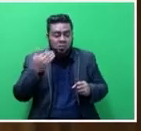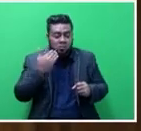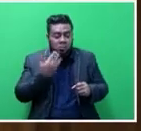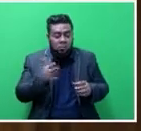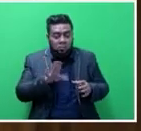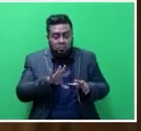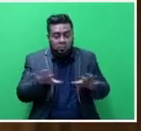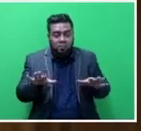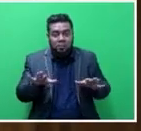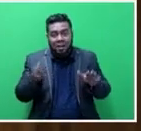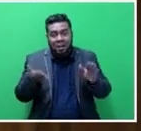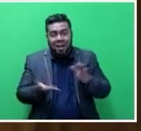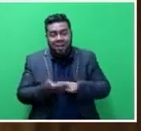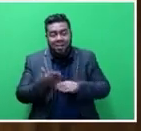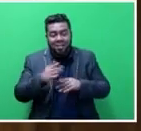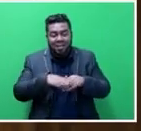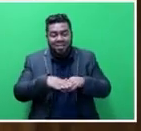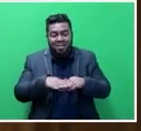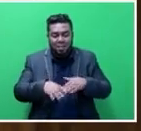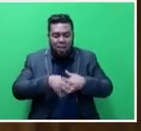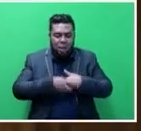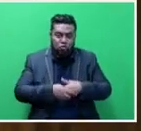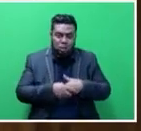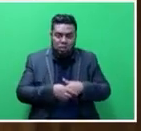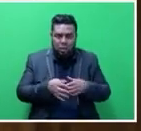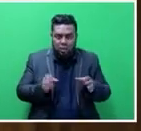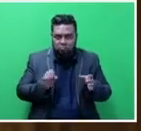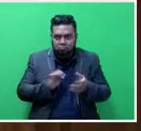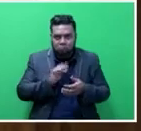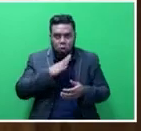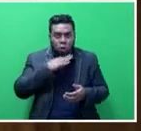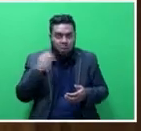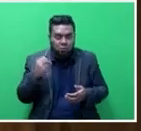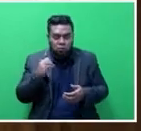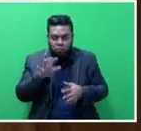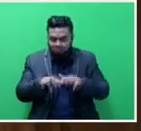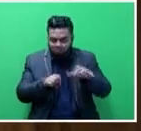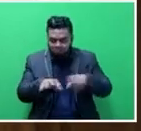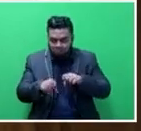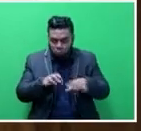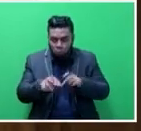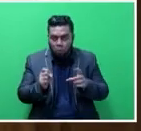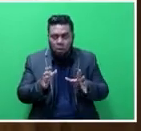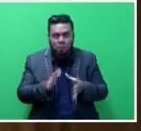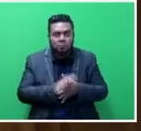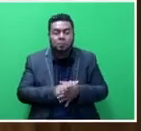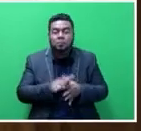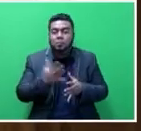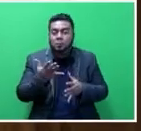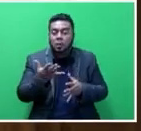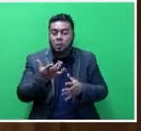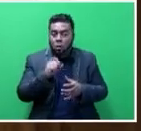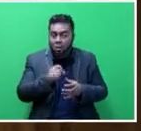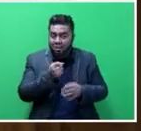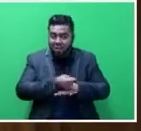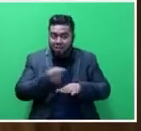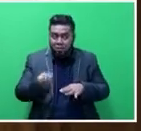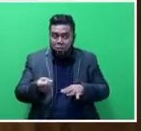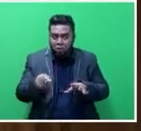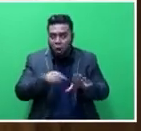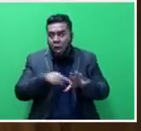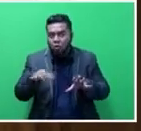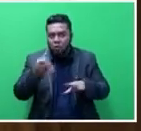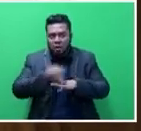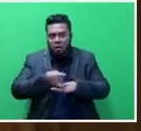dealings, under-the-table handshakes, and the rest. Let me be clear to you, whether you are in government or out of